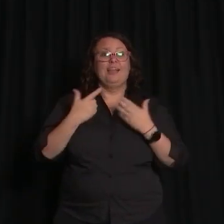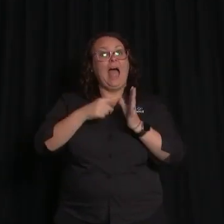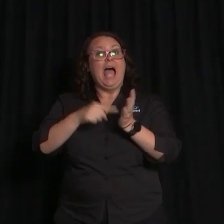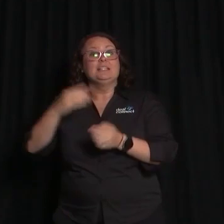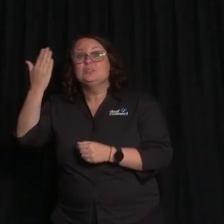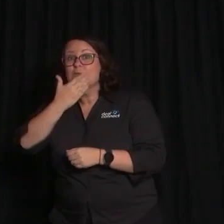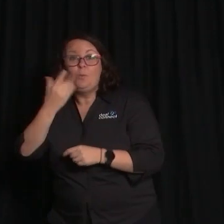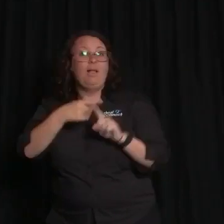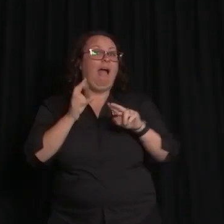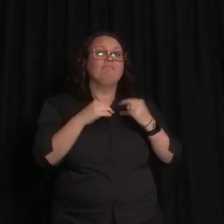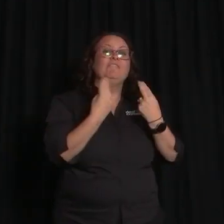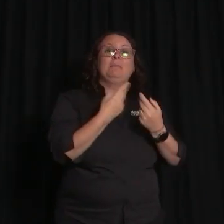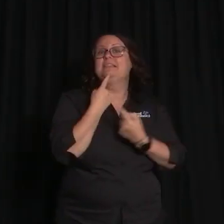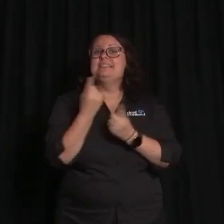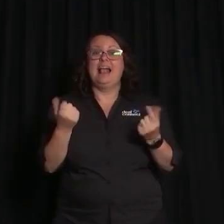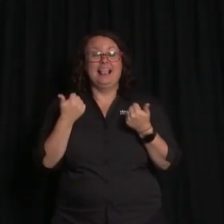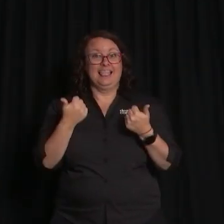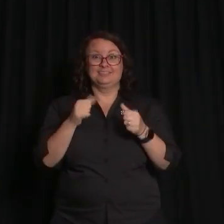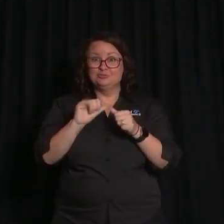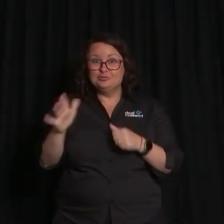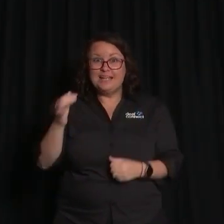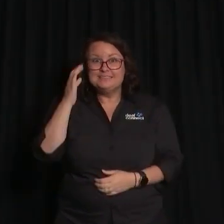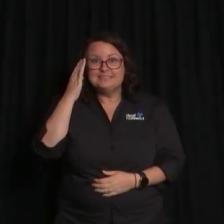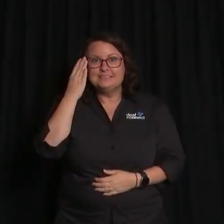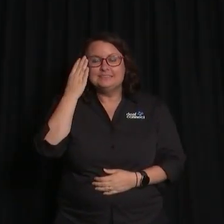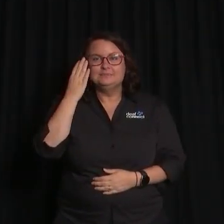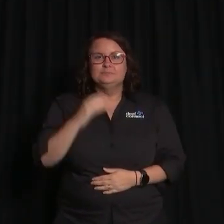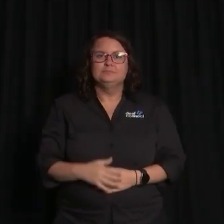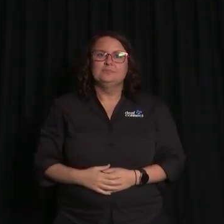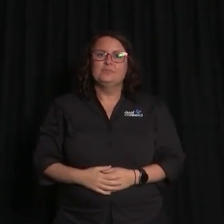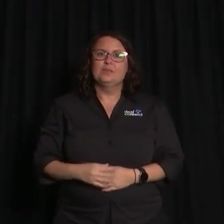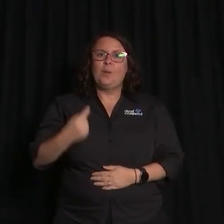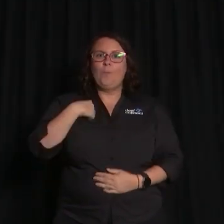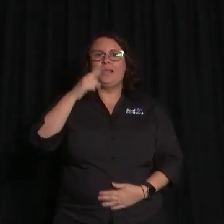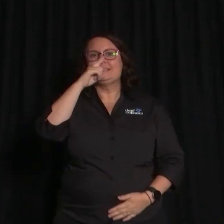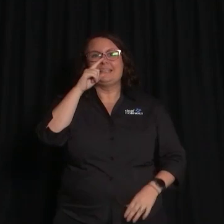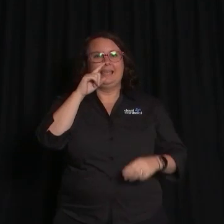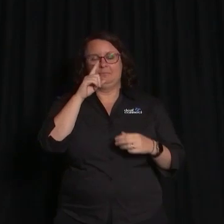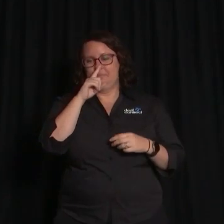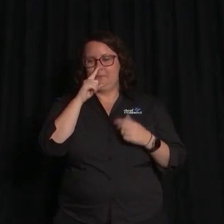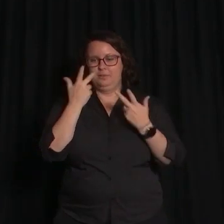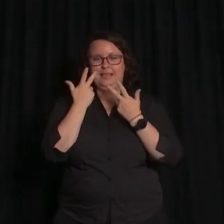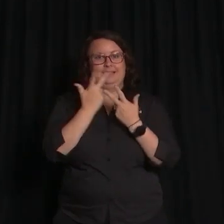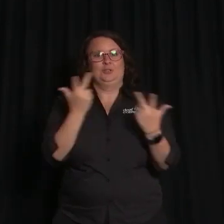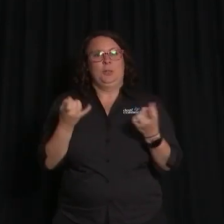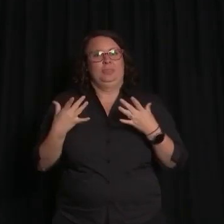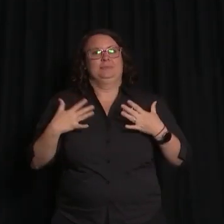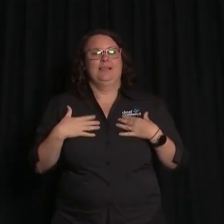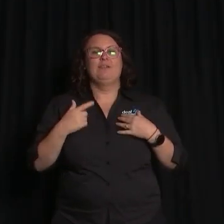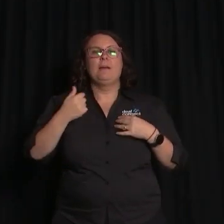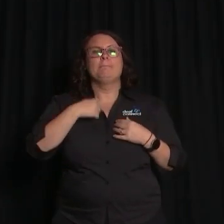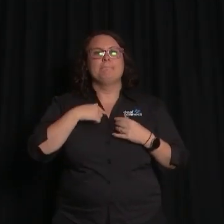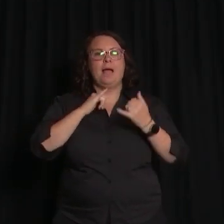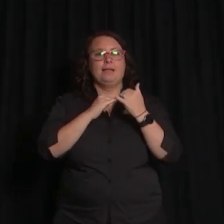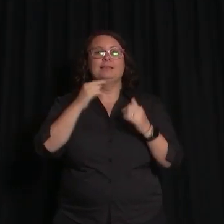family environments. And that's great. We see a much higher diversity of expressions. My son goes to an inner